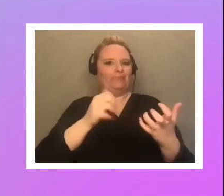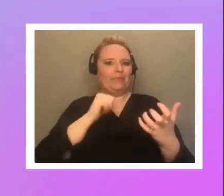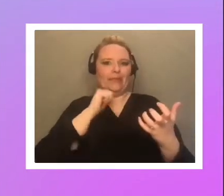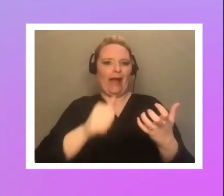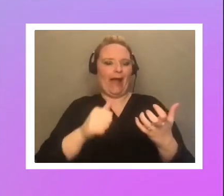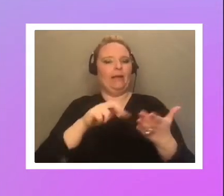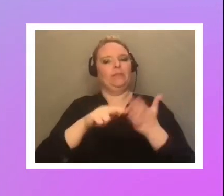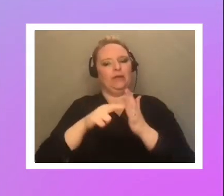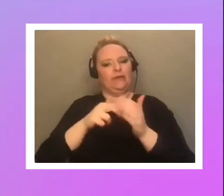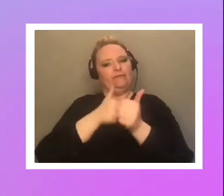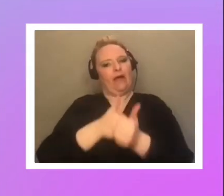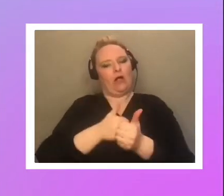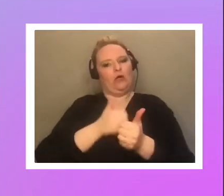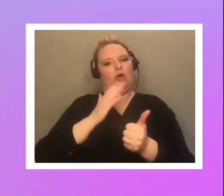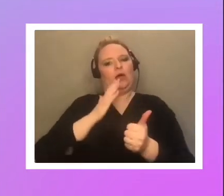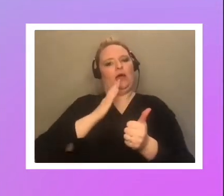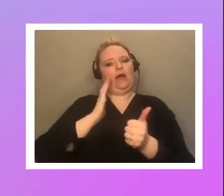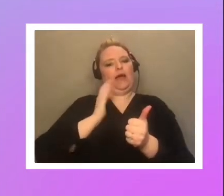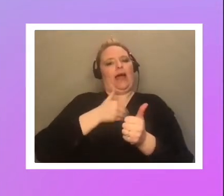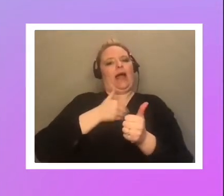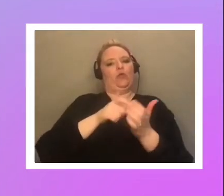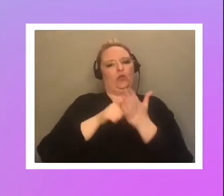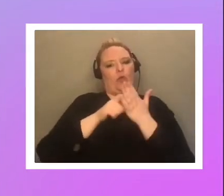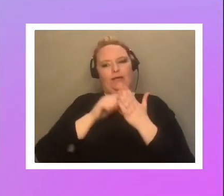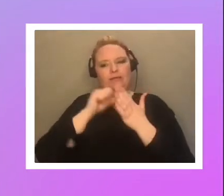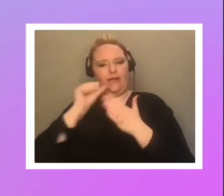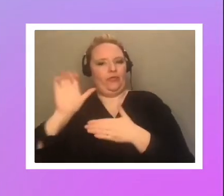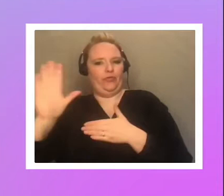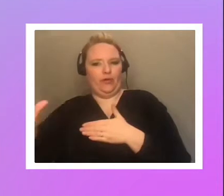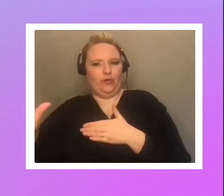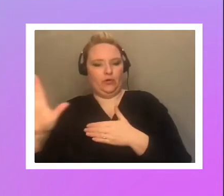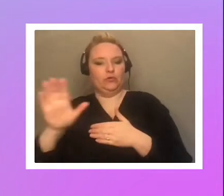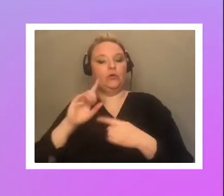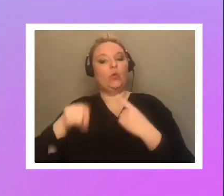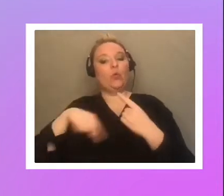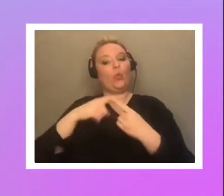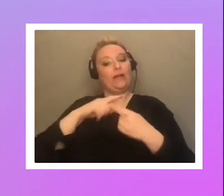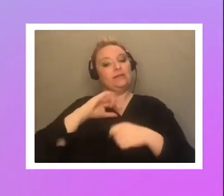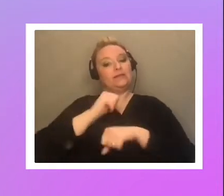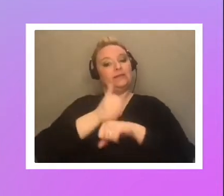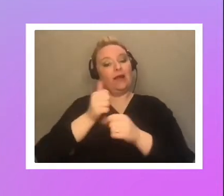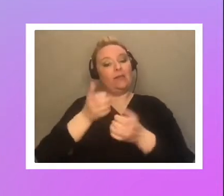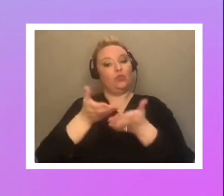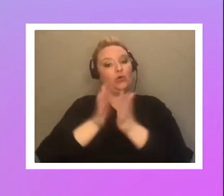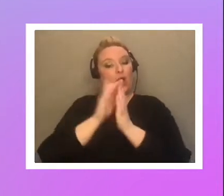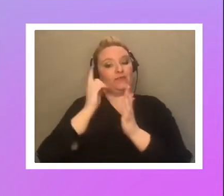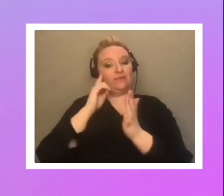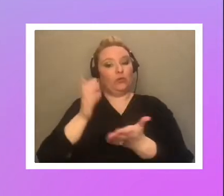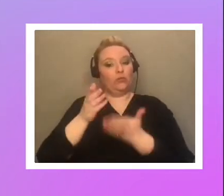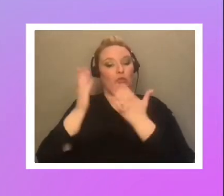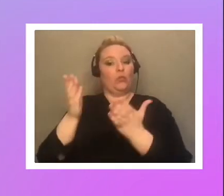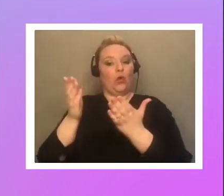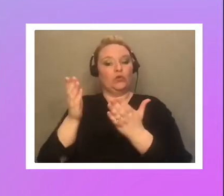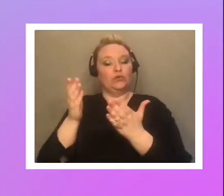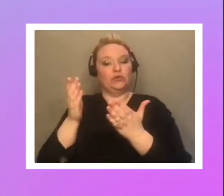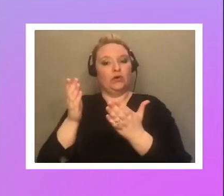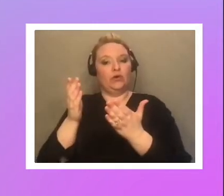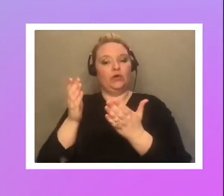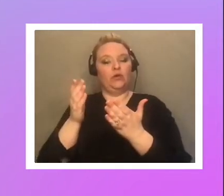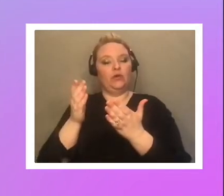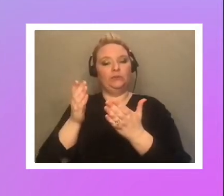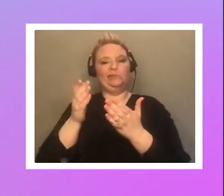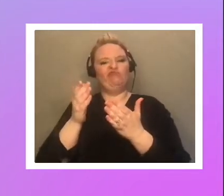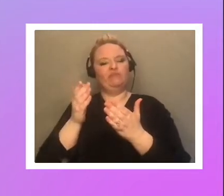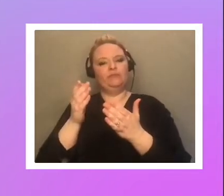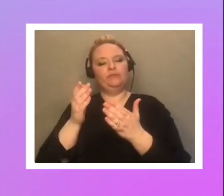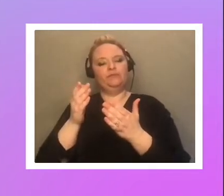also want, when you're putting together your request for proposal, uh, make sure